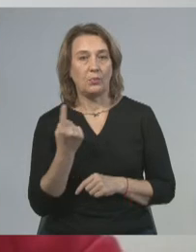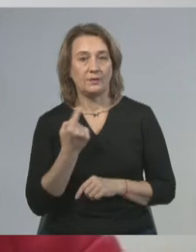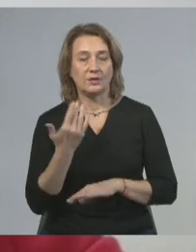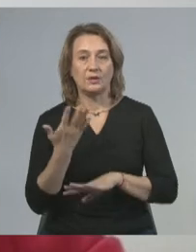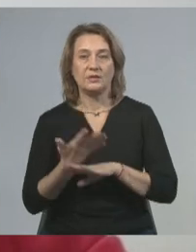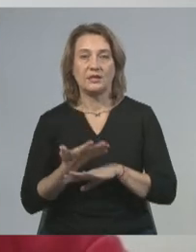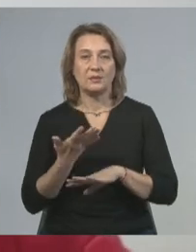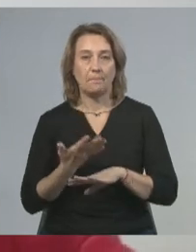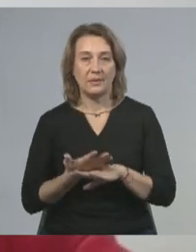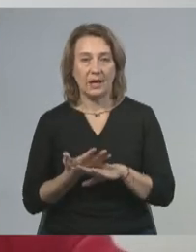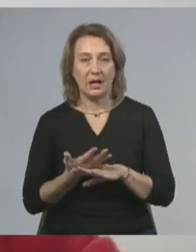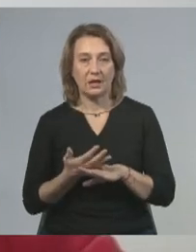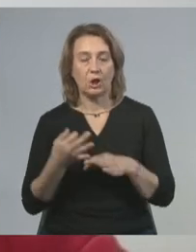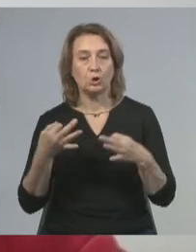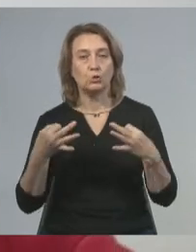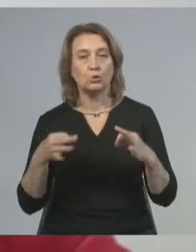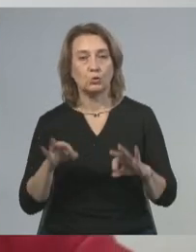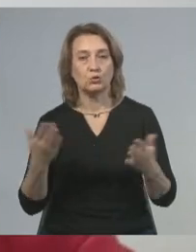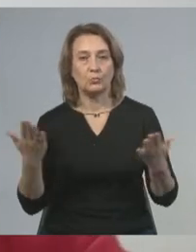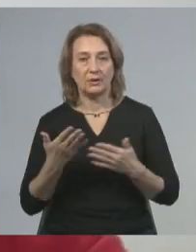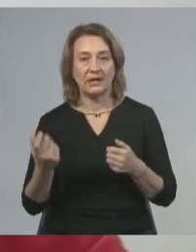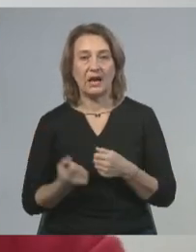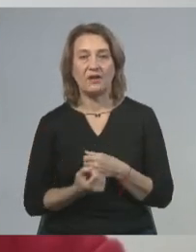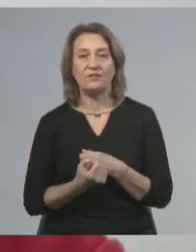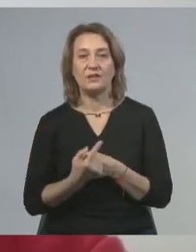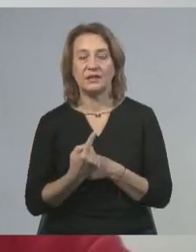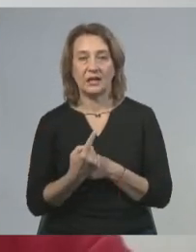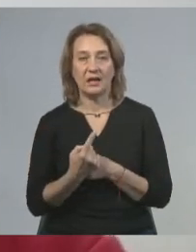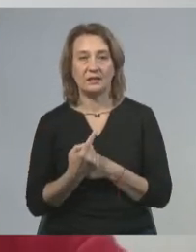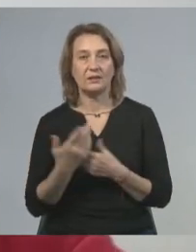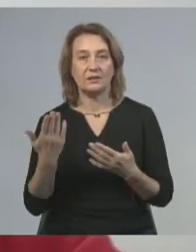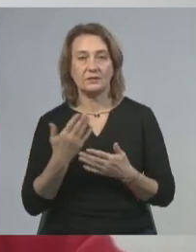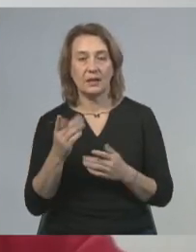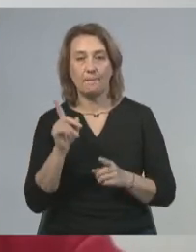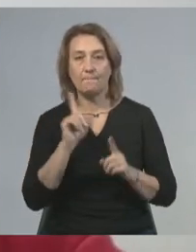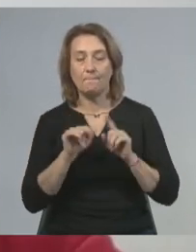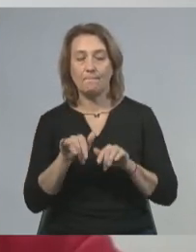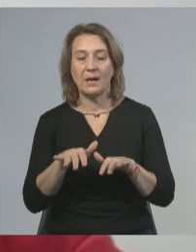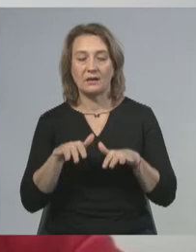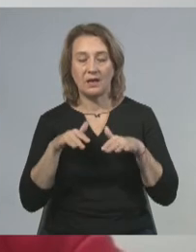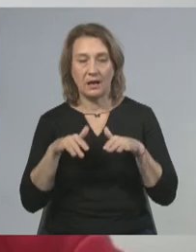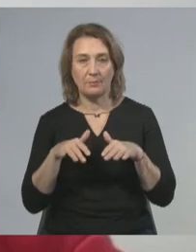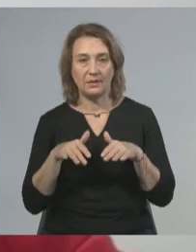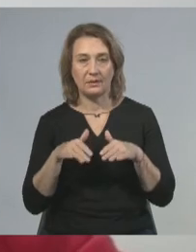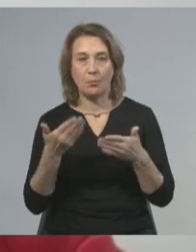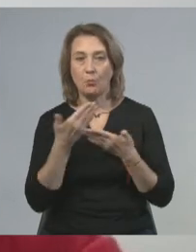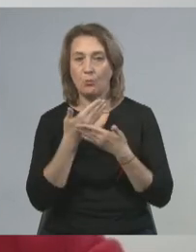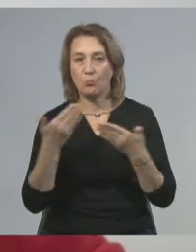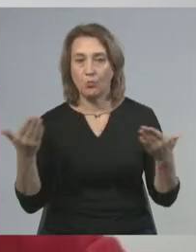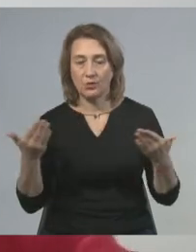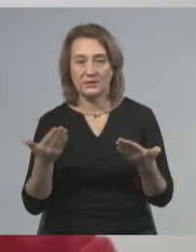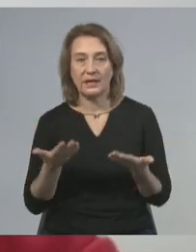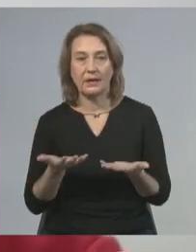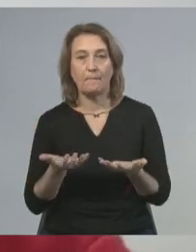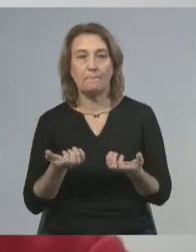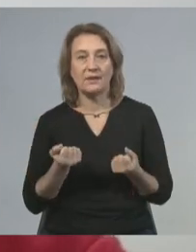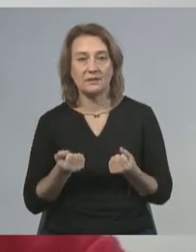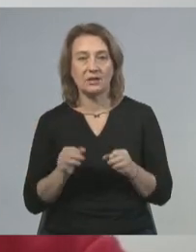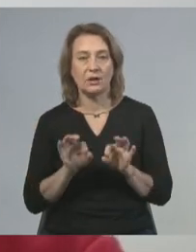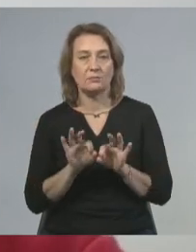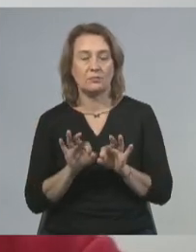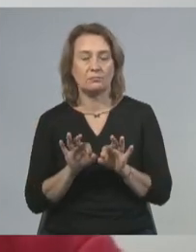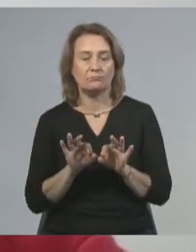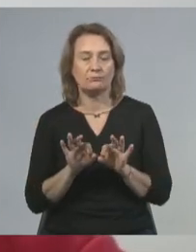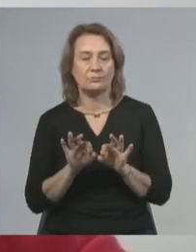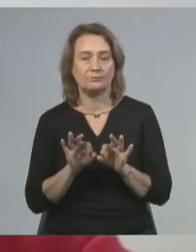elections because they need to have access to truthful information the problem